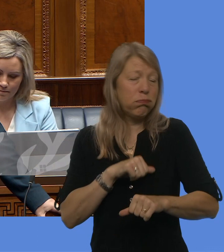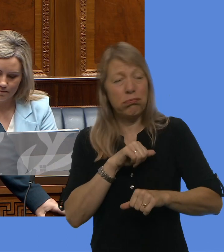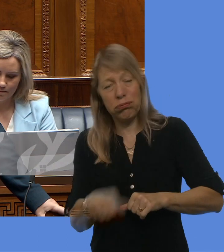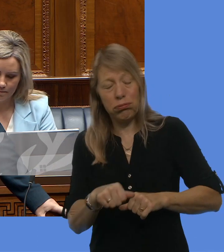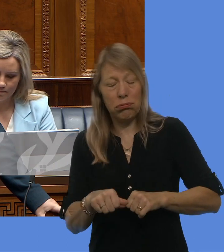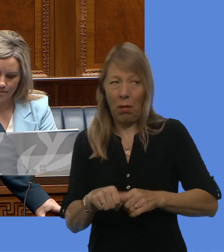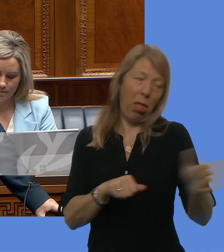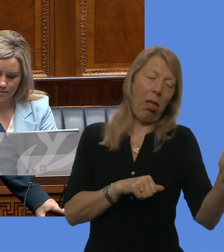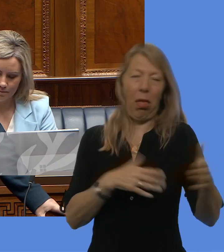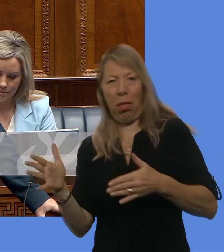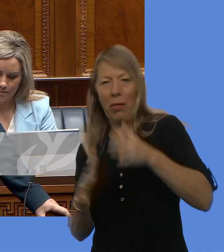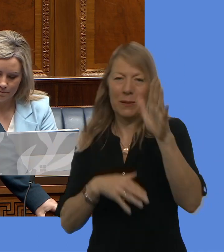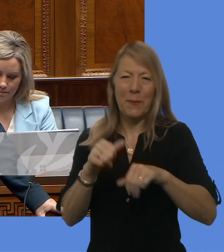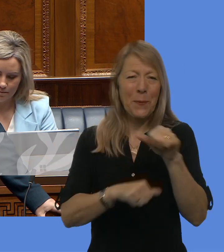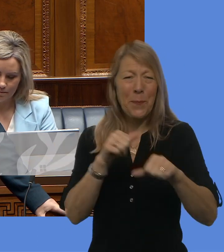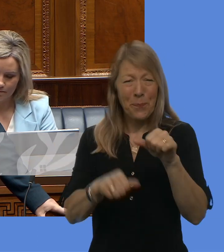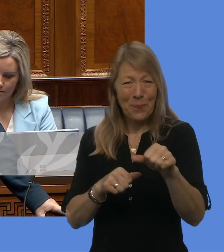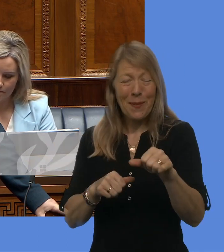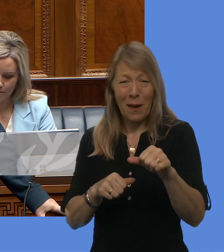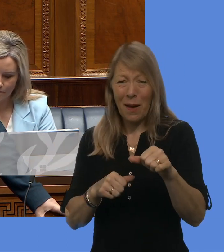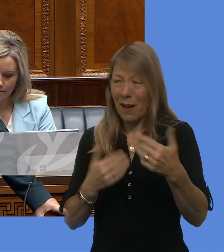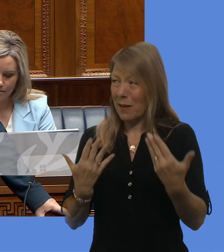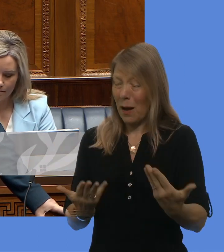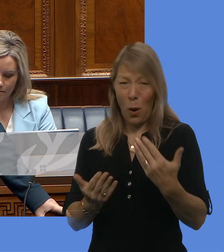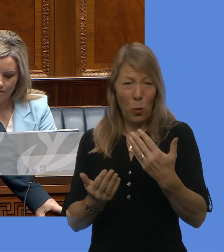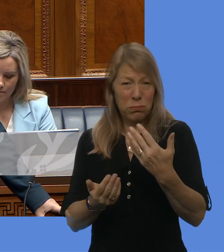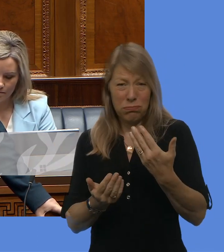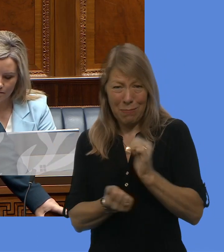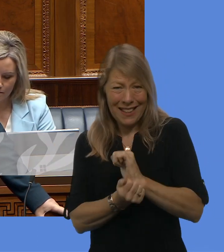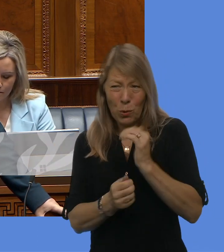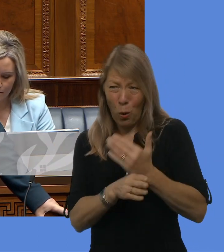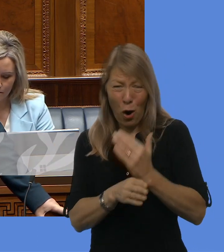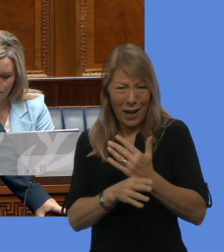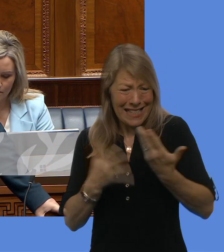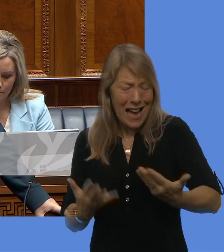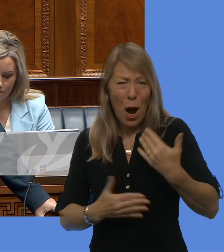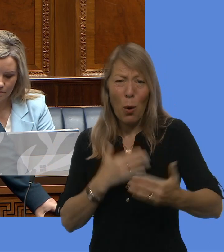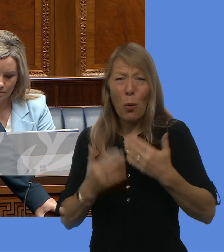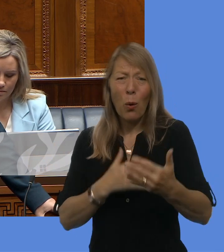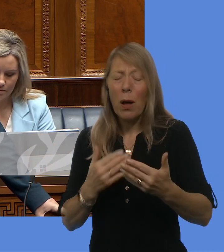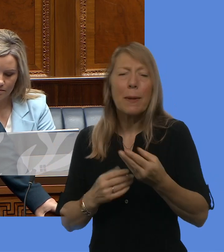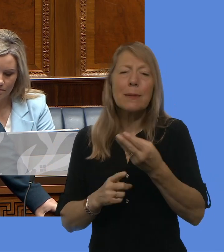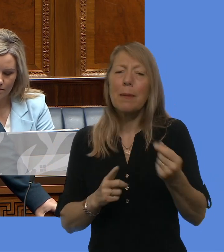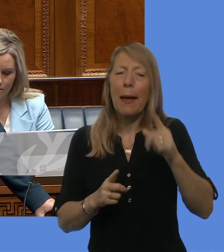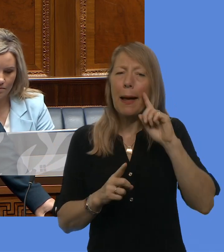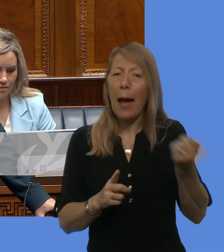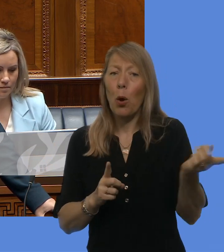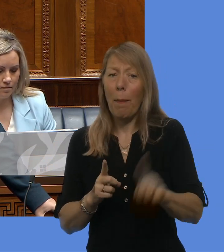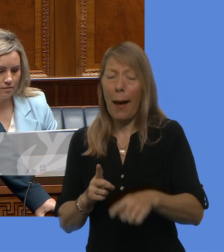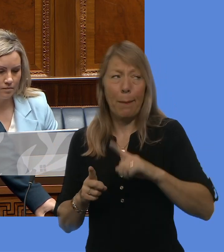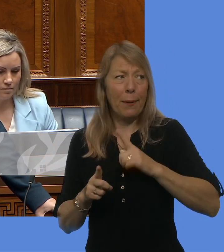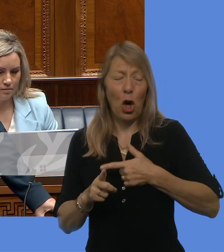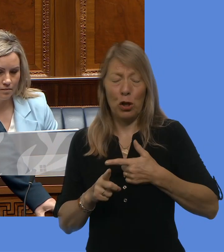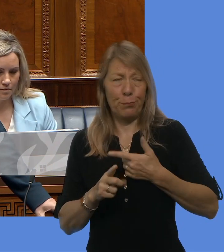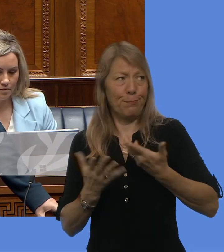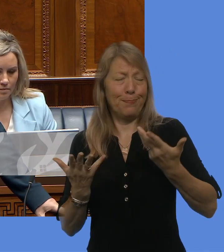we need a robust system fast to resolve those issues for many of those officers who will never be able to return to work are off in excess of 12